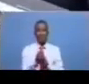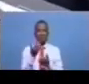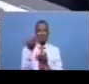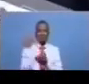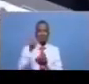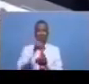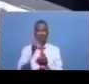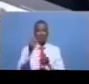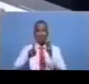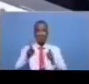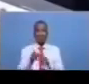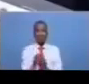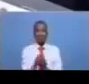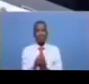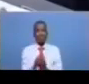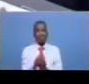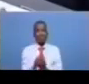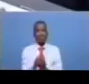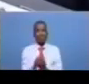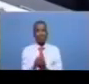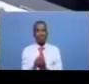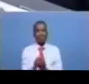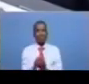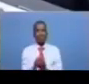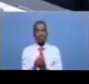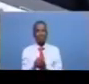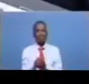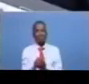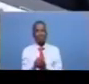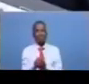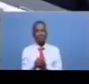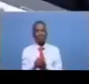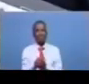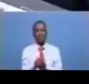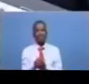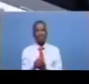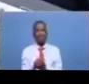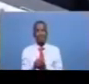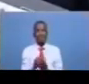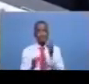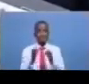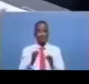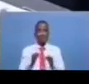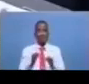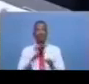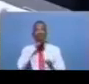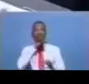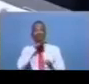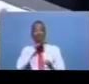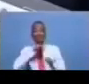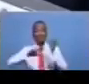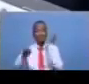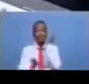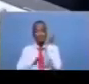Davies and other senior, Frank Davies and other senior lawyers. Because if the broad rules of contempt are